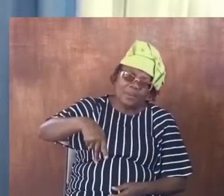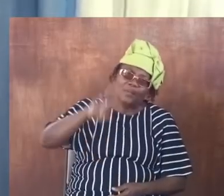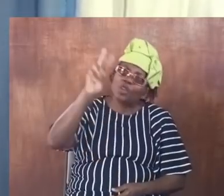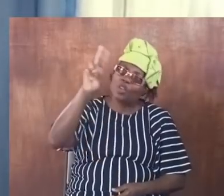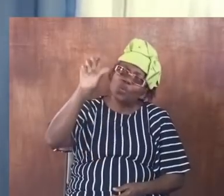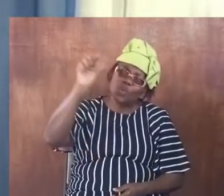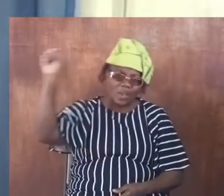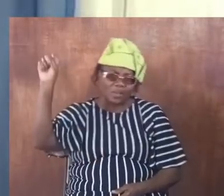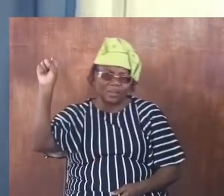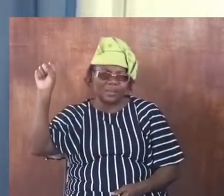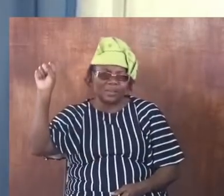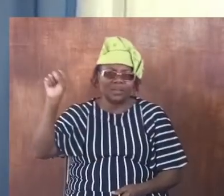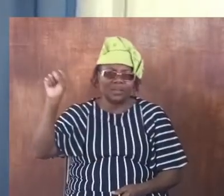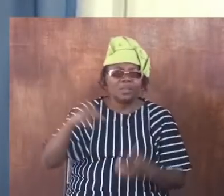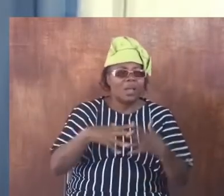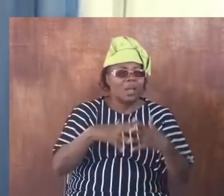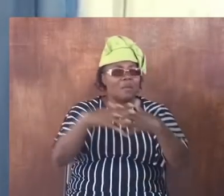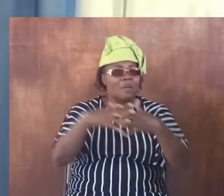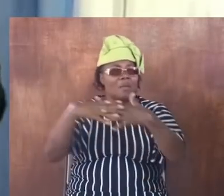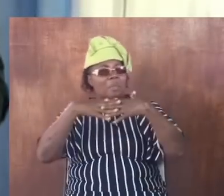like some